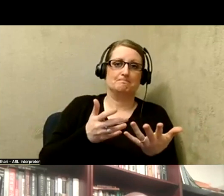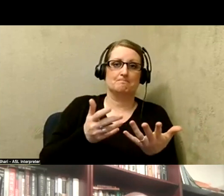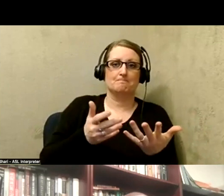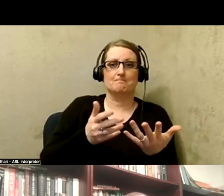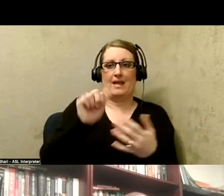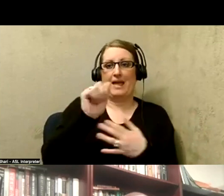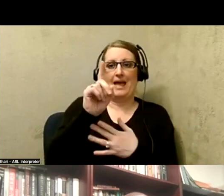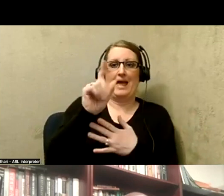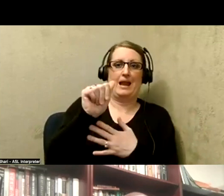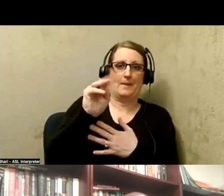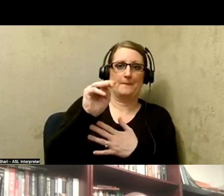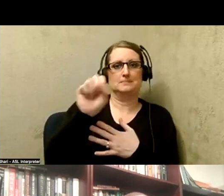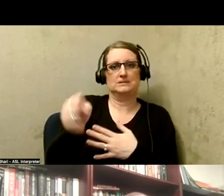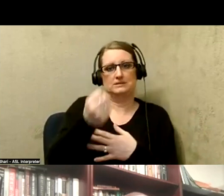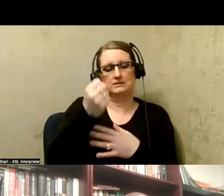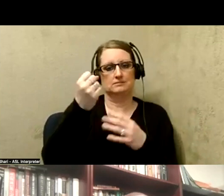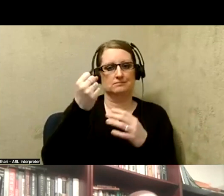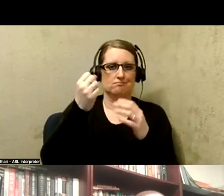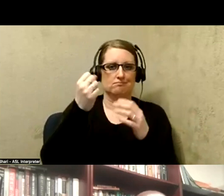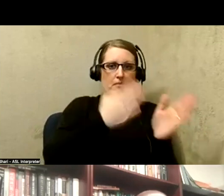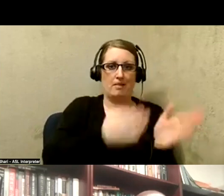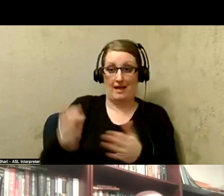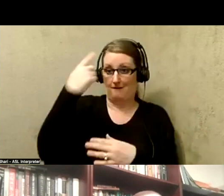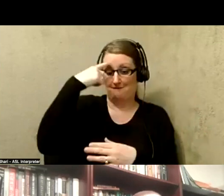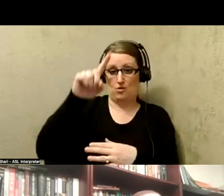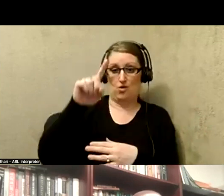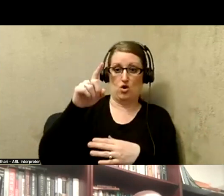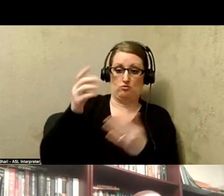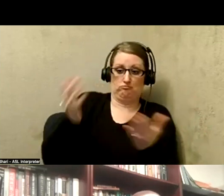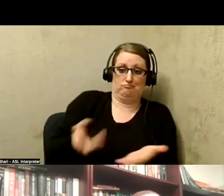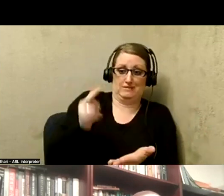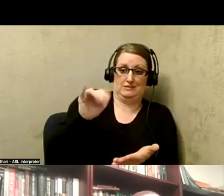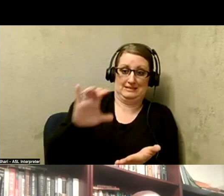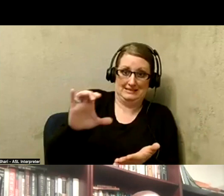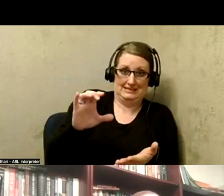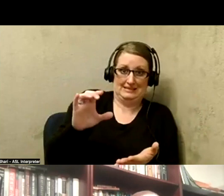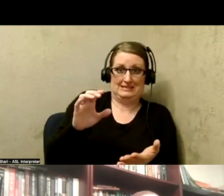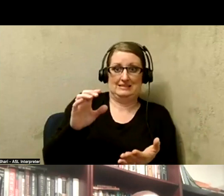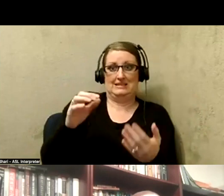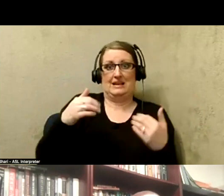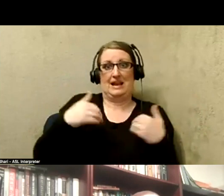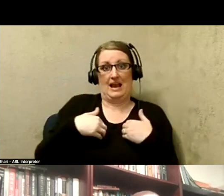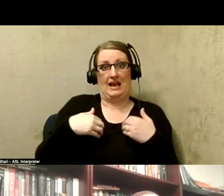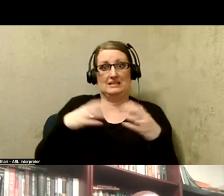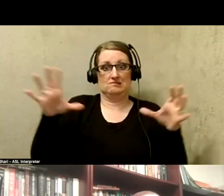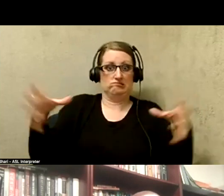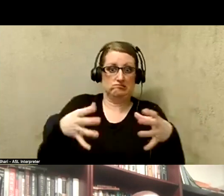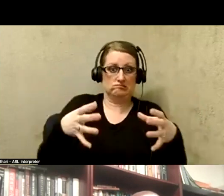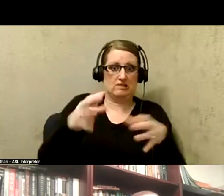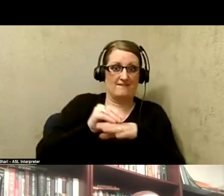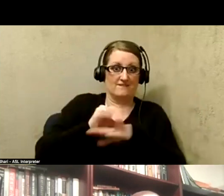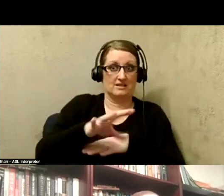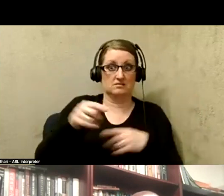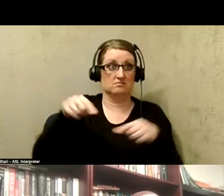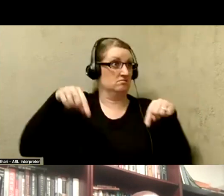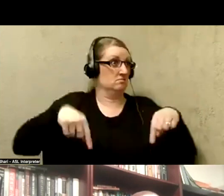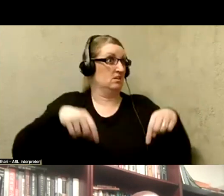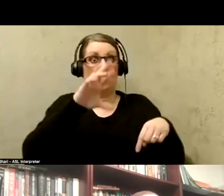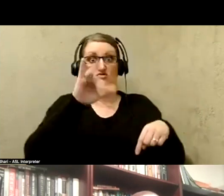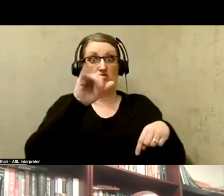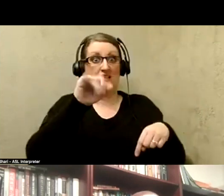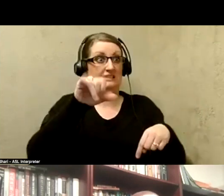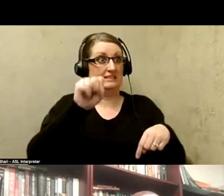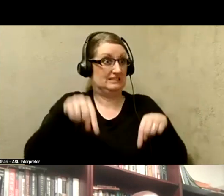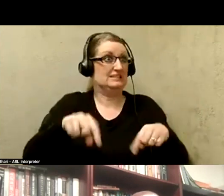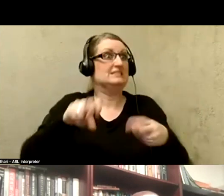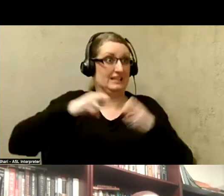Adams plan for us had a kind of catalyzing effect. Like, this is a crisis, right? This is a crisis right now that we're